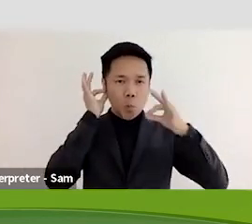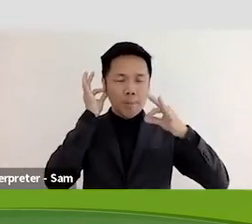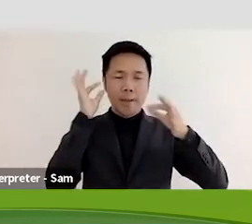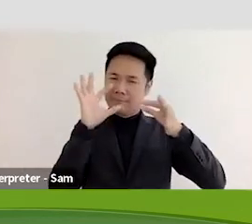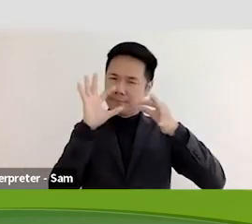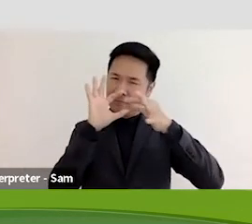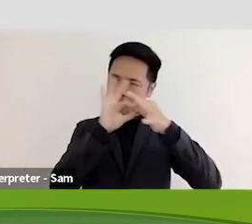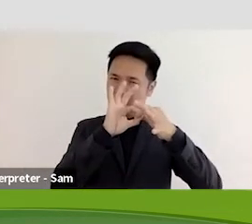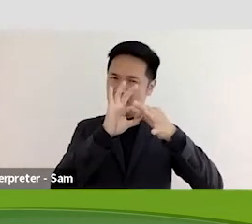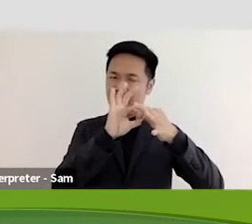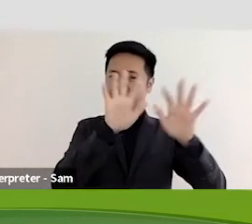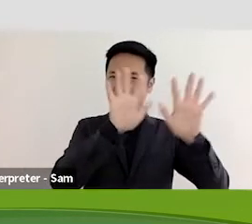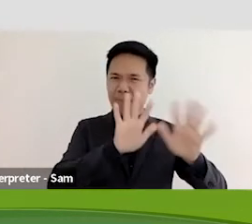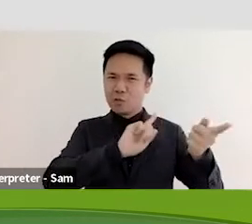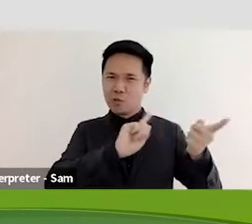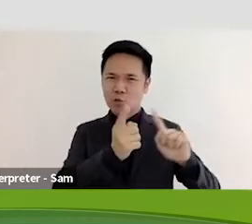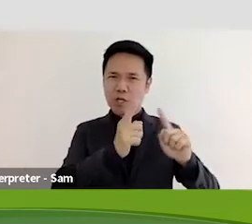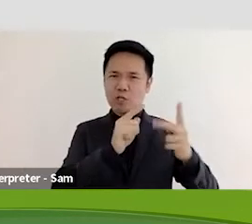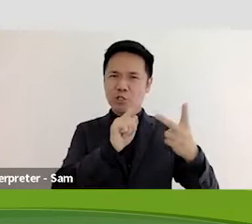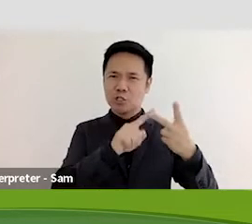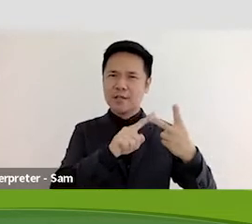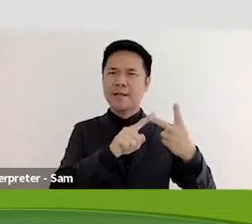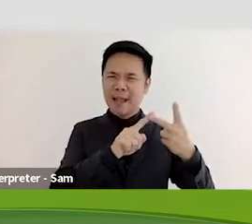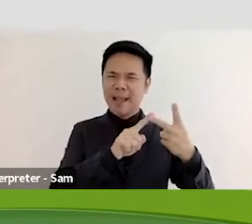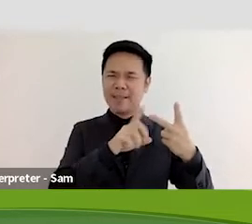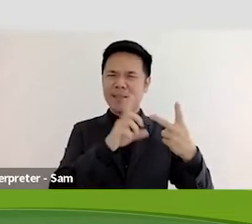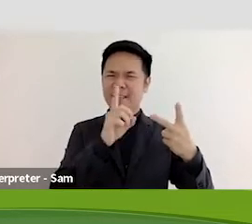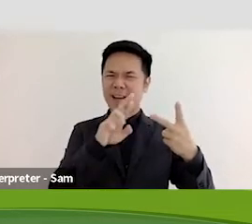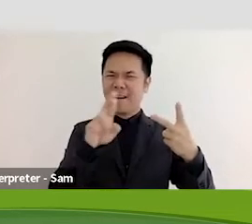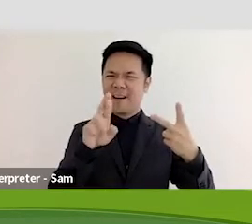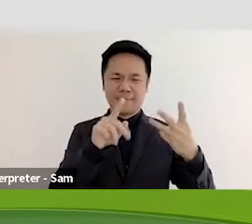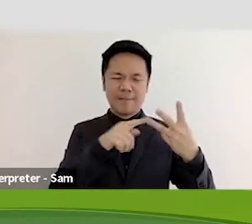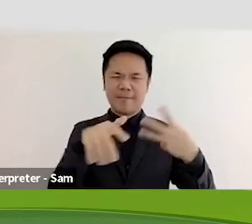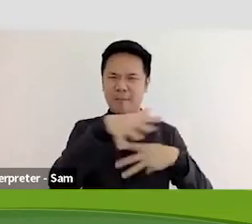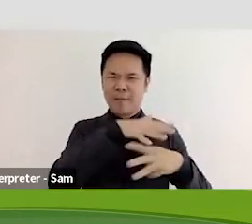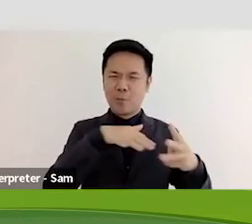change, environment, and disaster risk reduction interventions,